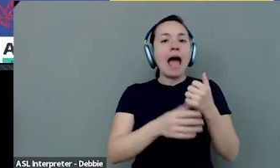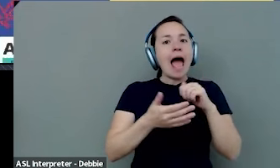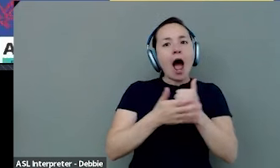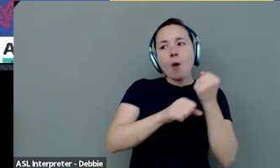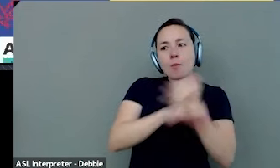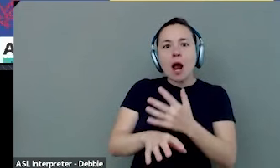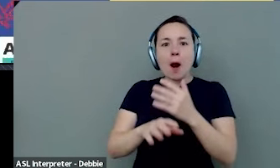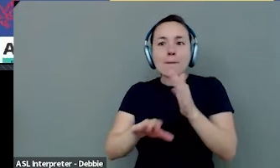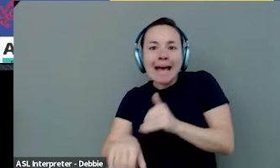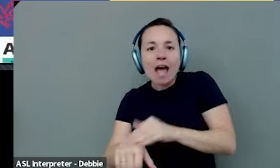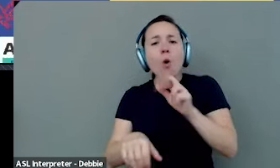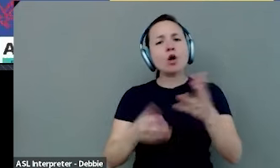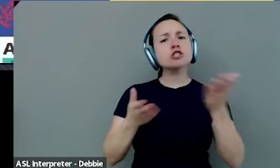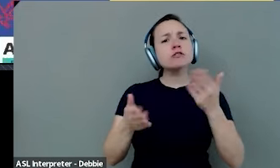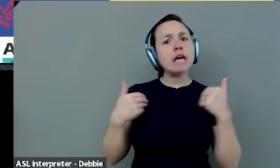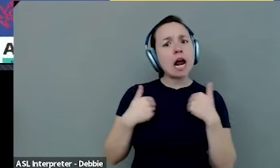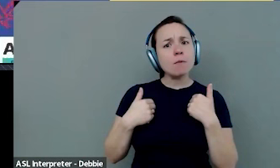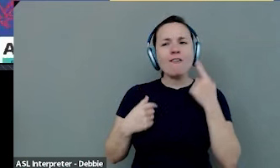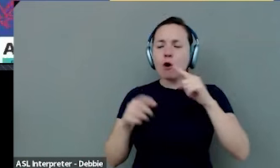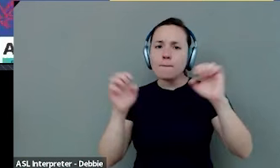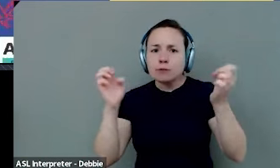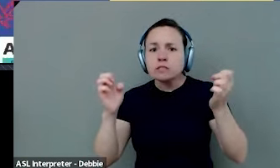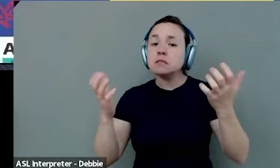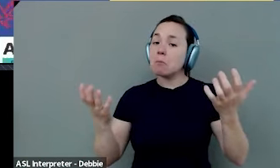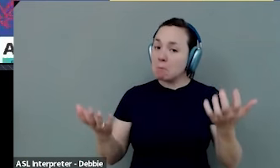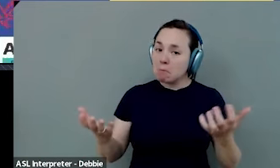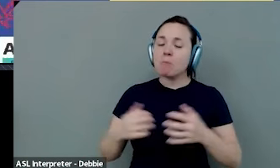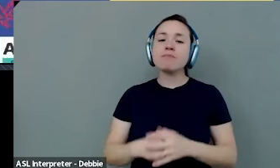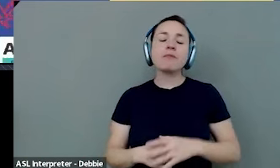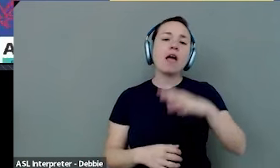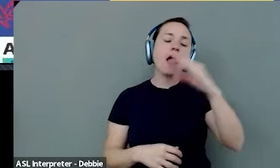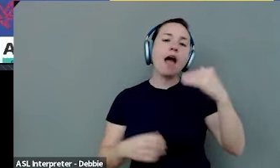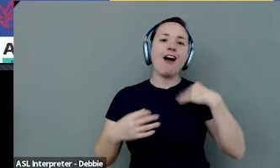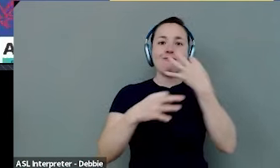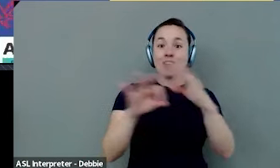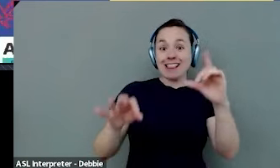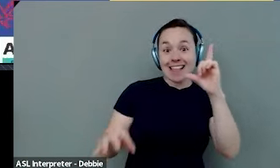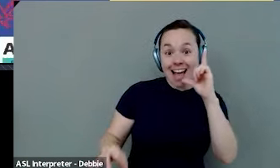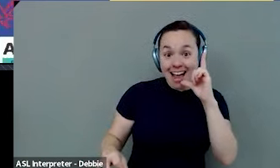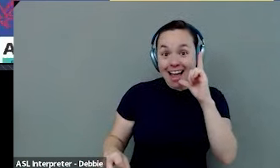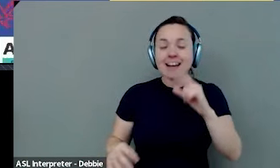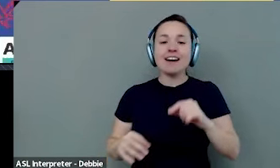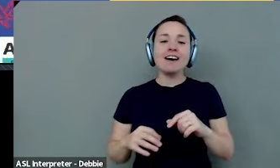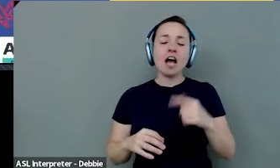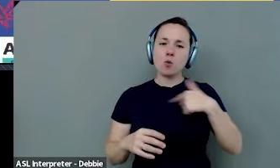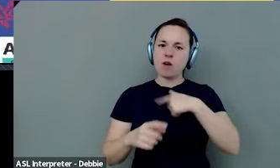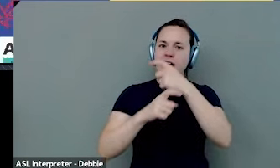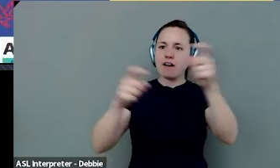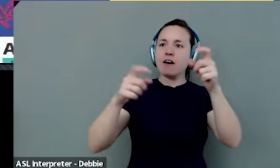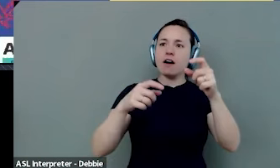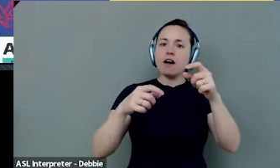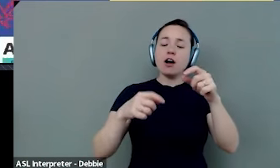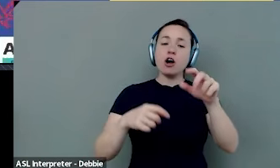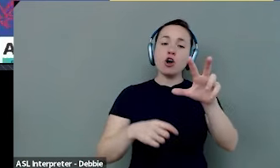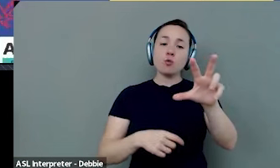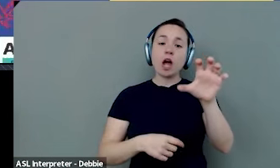your service animals for the next emergency as well. And we'll have free lunch. And we're giving away 300